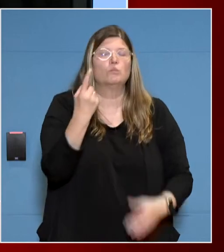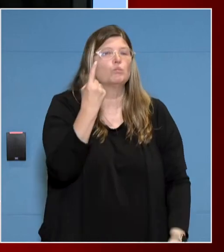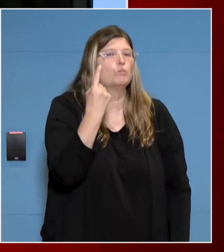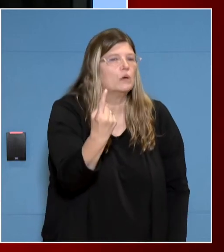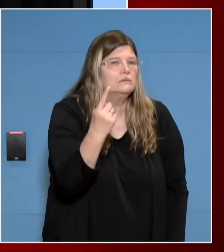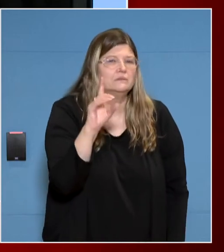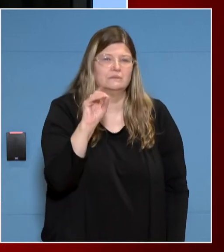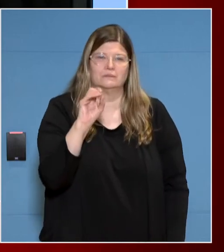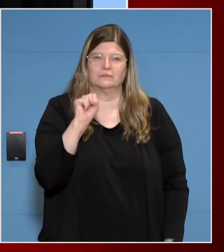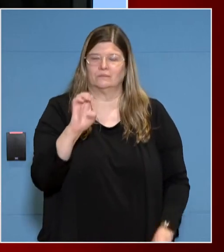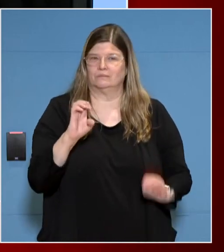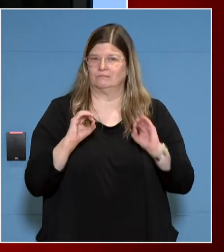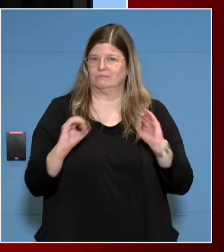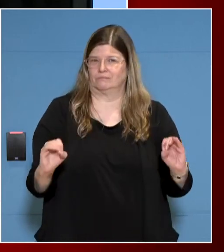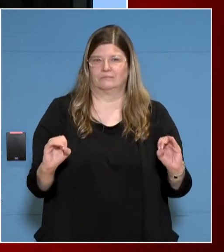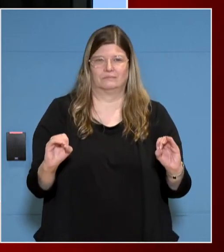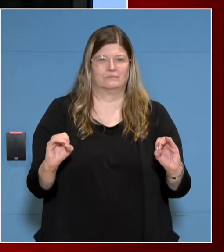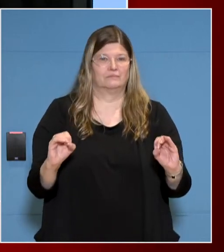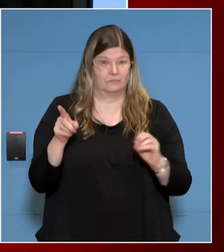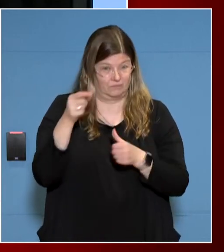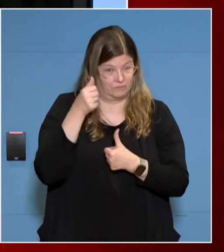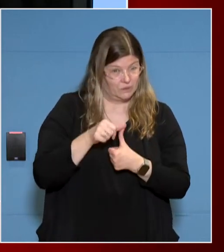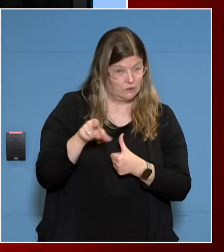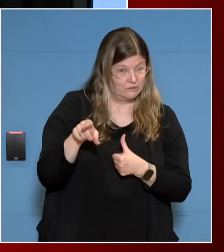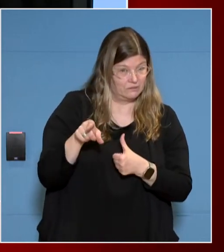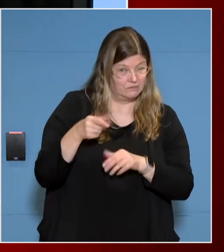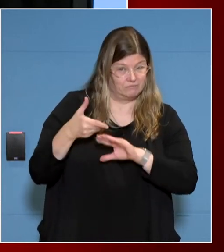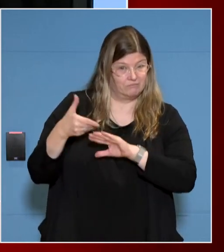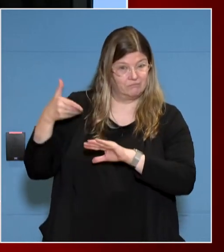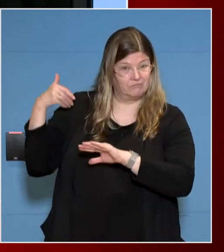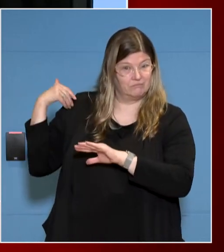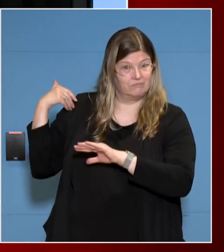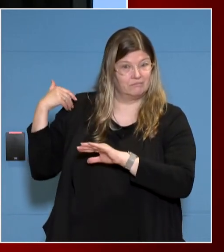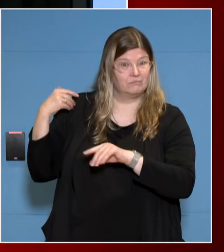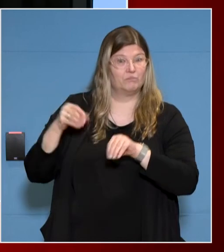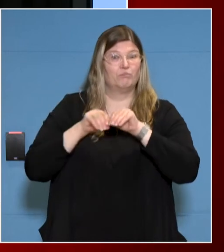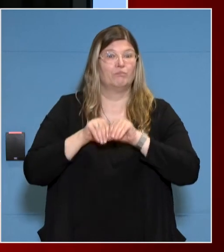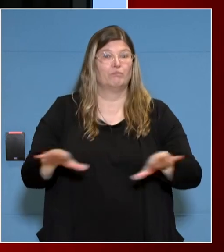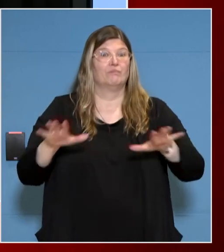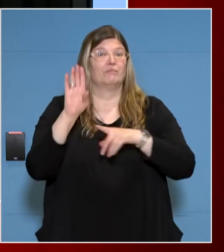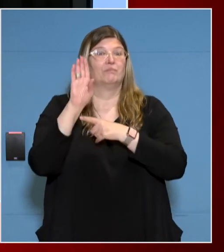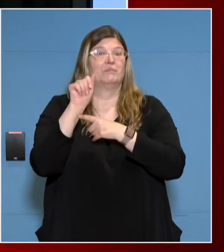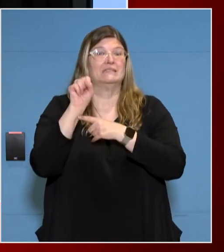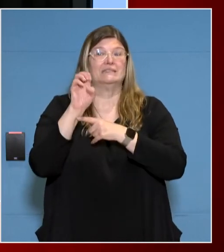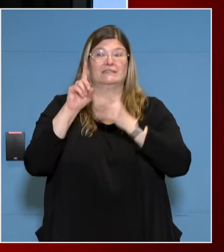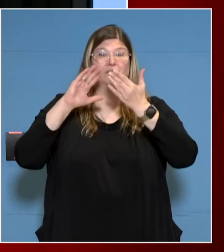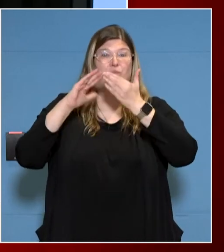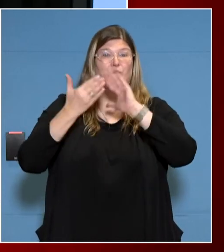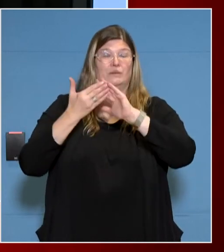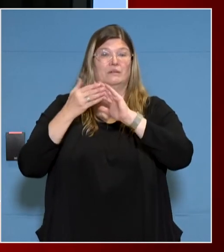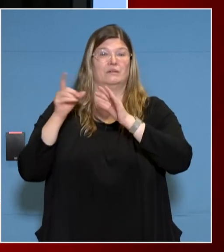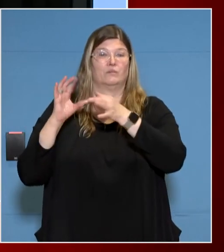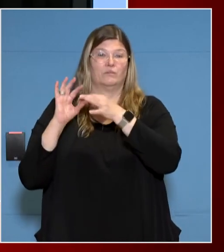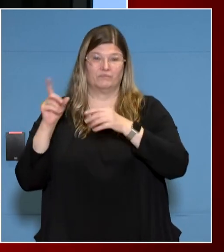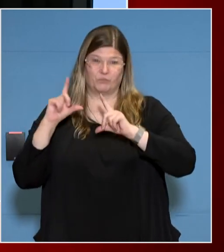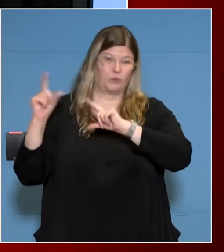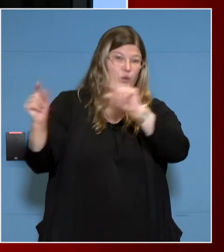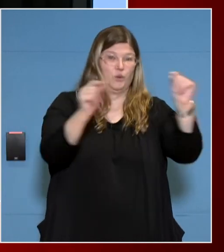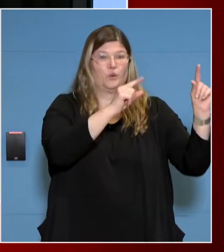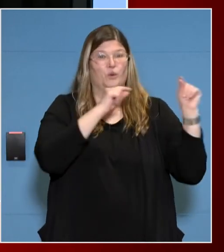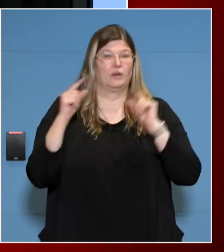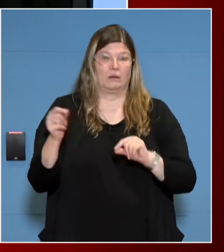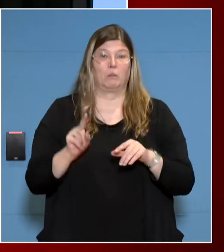very early in the launch of our community-based program, there was lots of milling around and rumors around that you could just show up at a